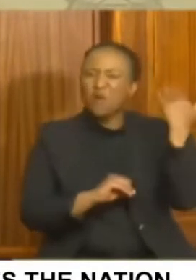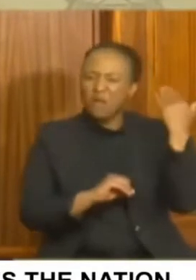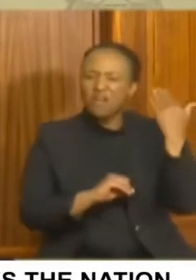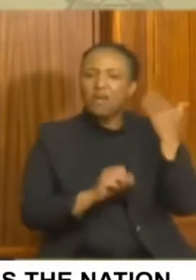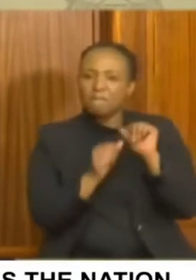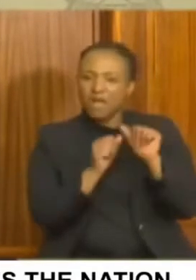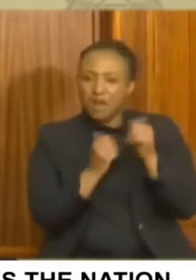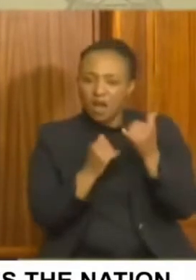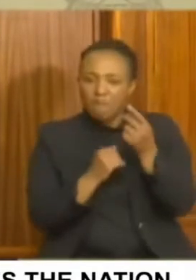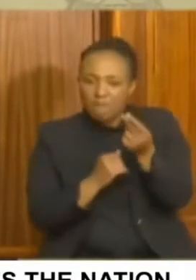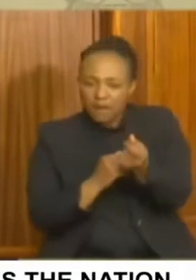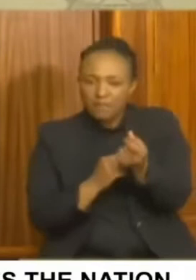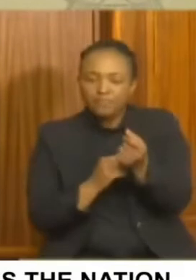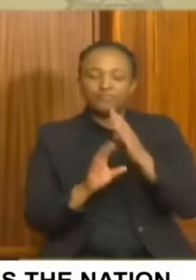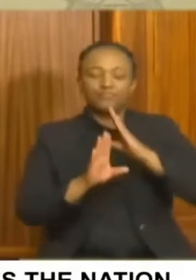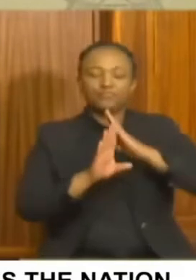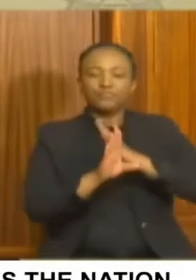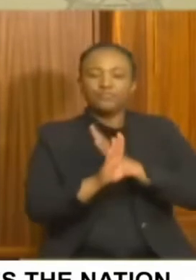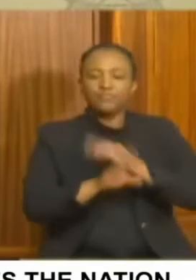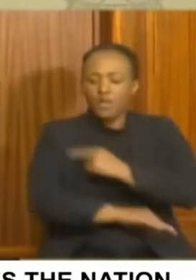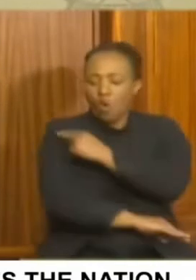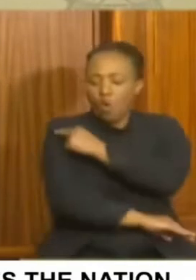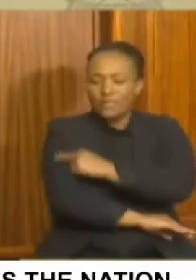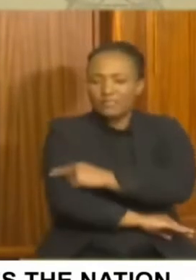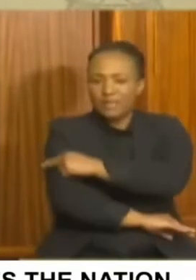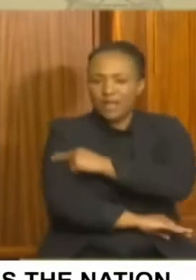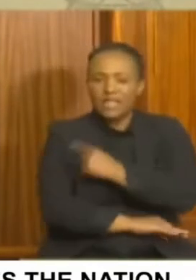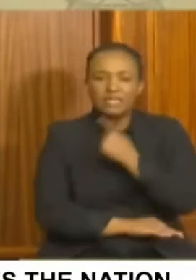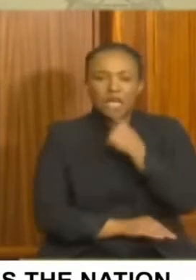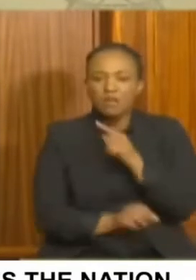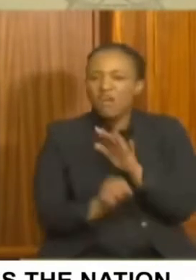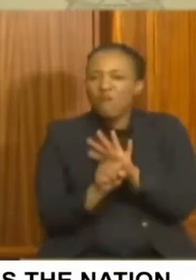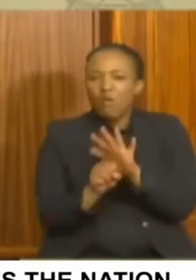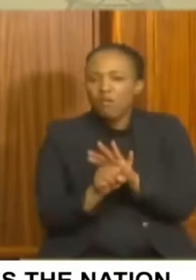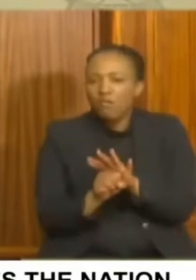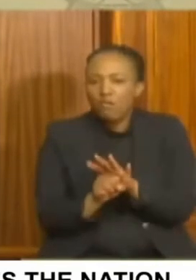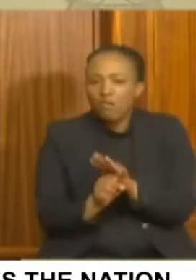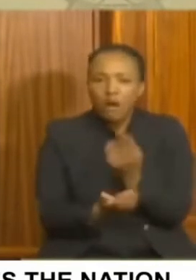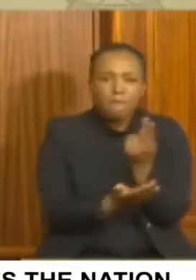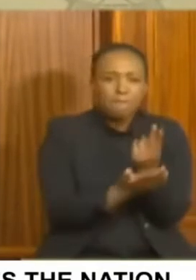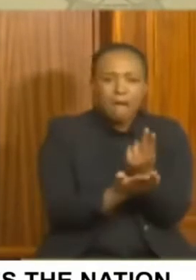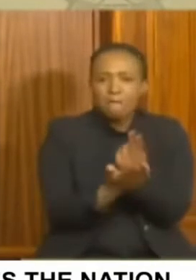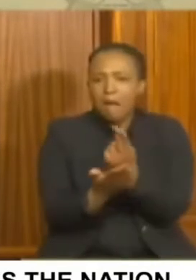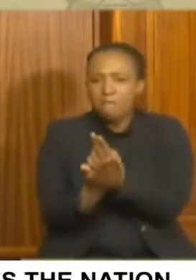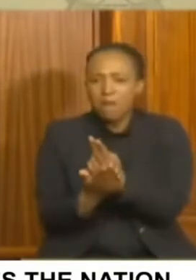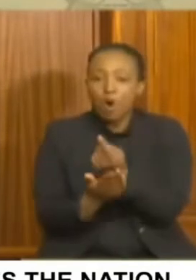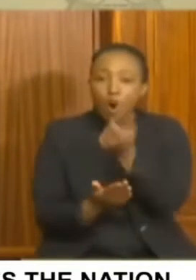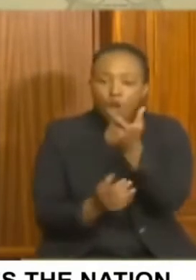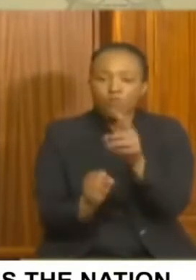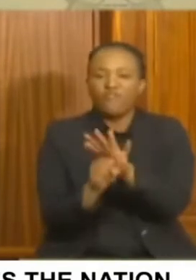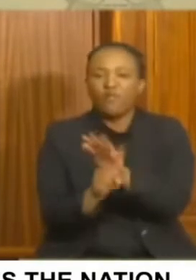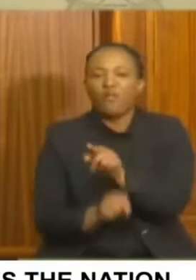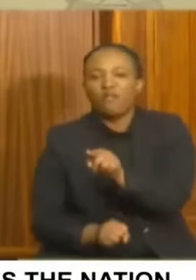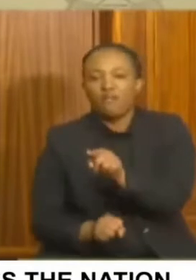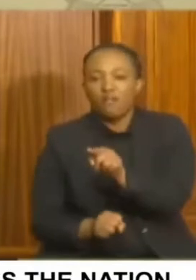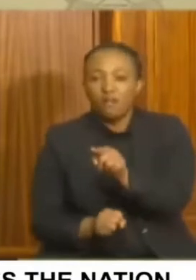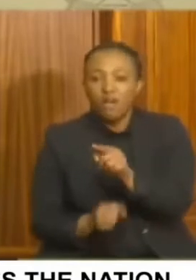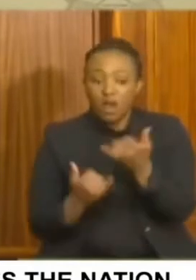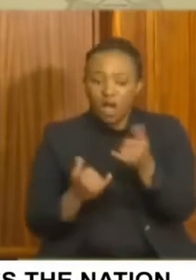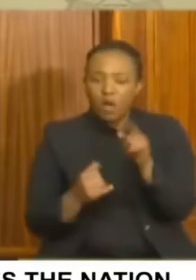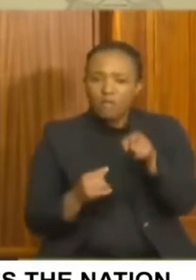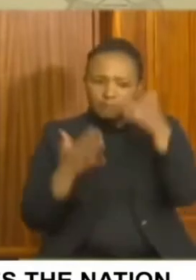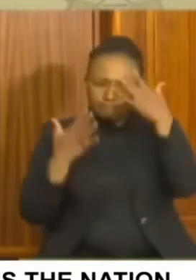in the province have reported that they are near capacity. Science must fall. We have to act